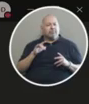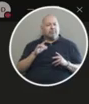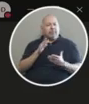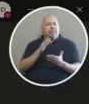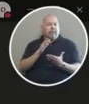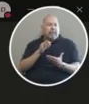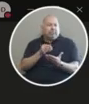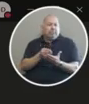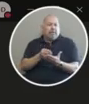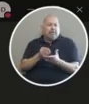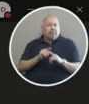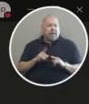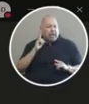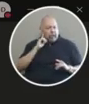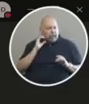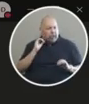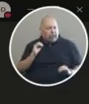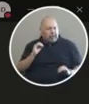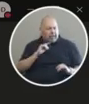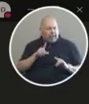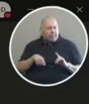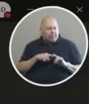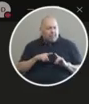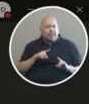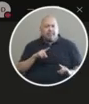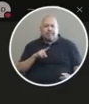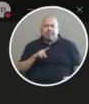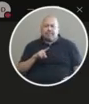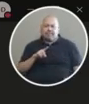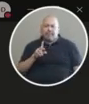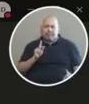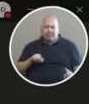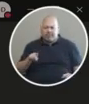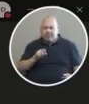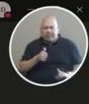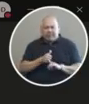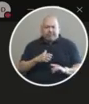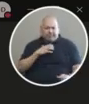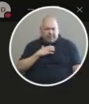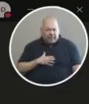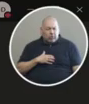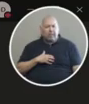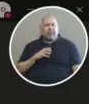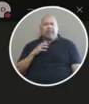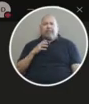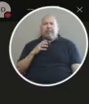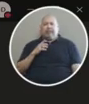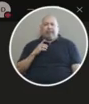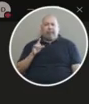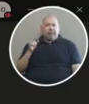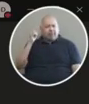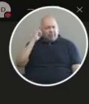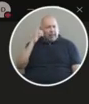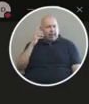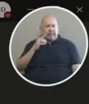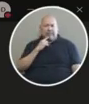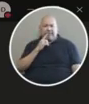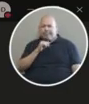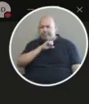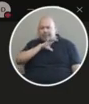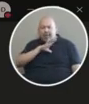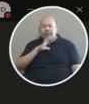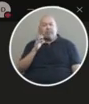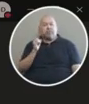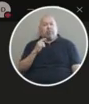block, but I didn't hear anything about the hungry El Pasoans out of our mayor's voice.